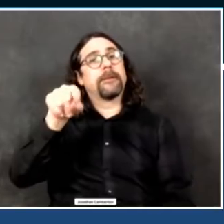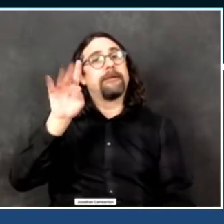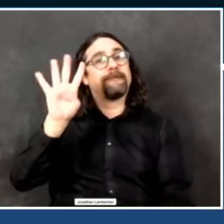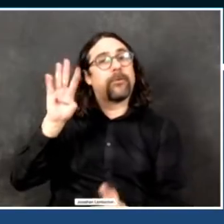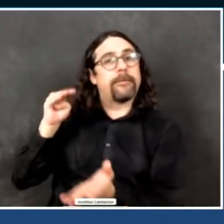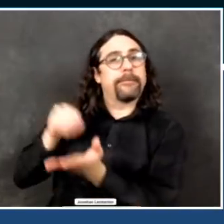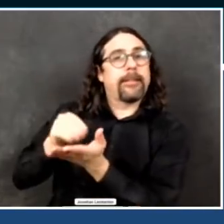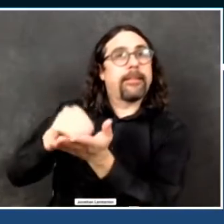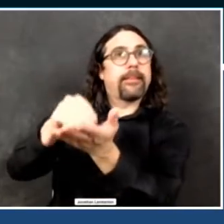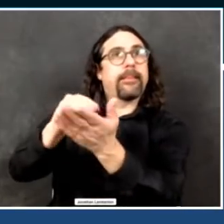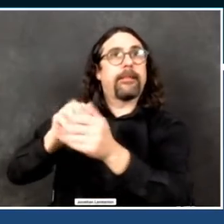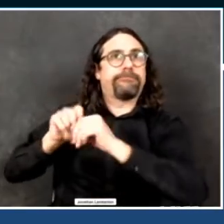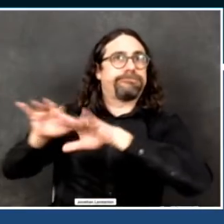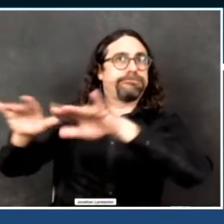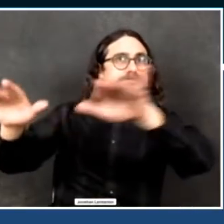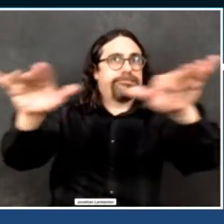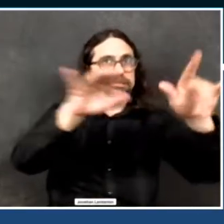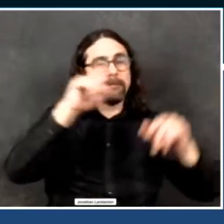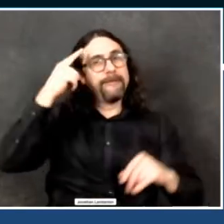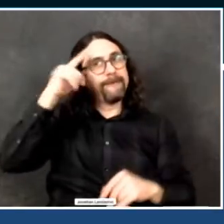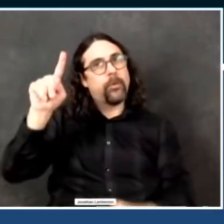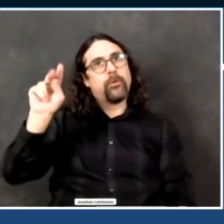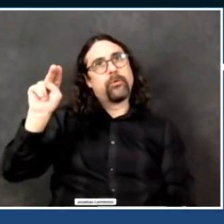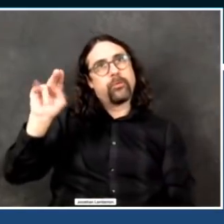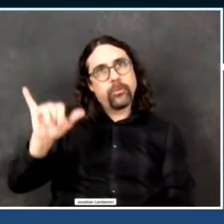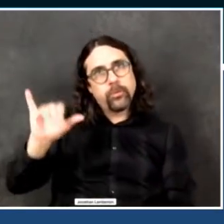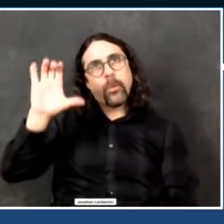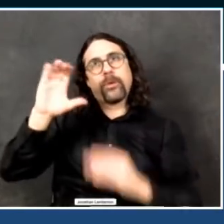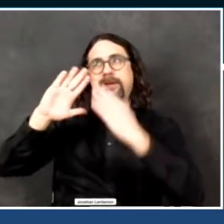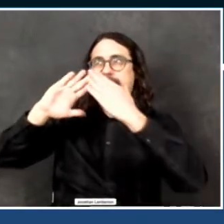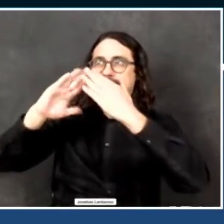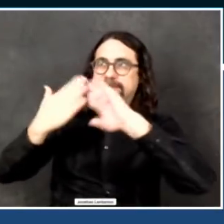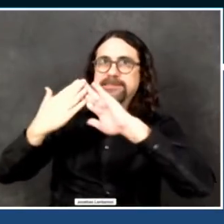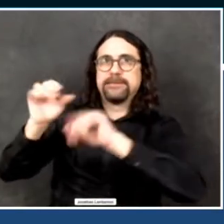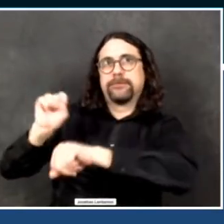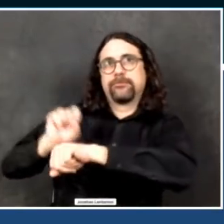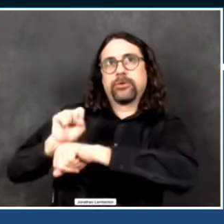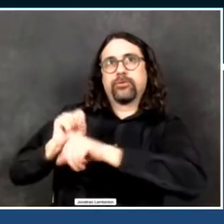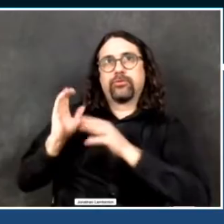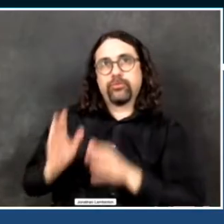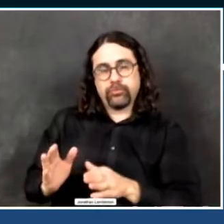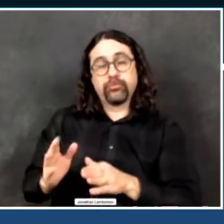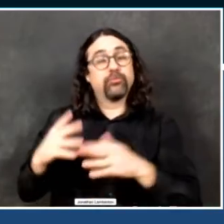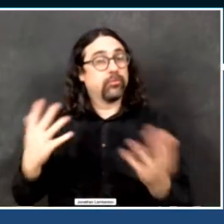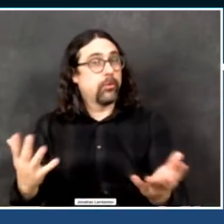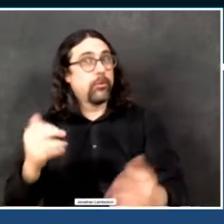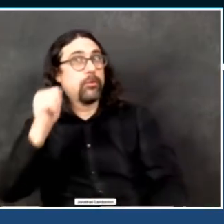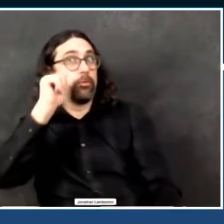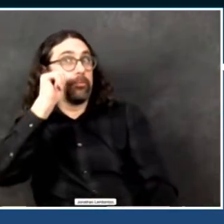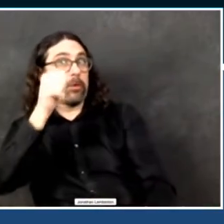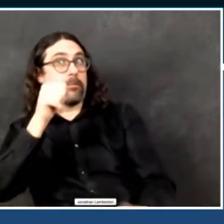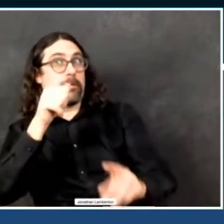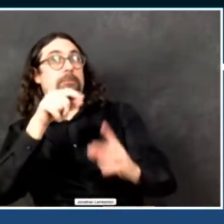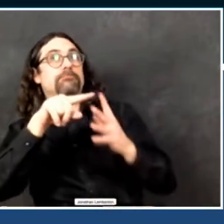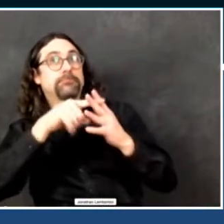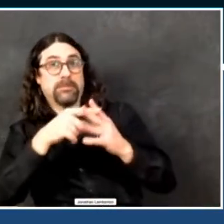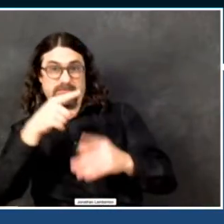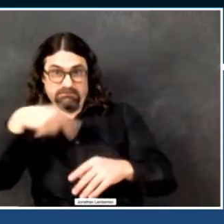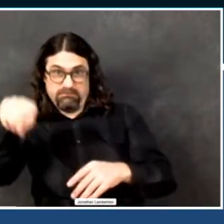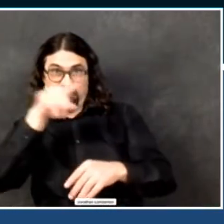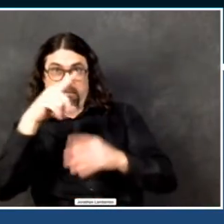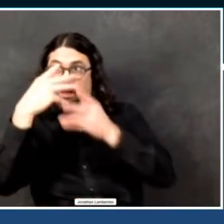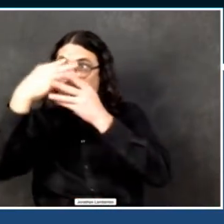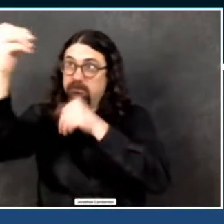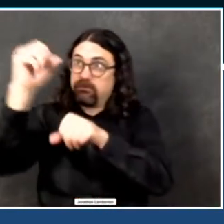to consistently, constantly have a face covering on when they interact with the public. So this will be a requirement starting